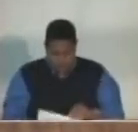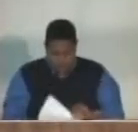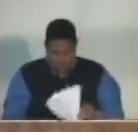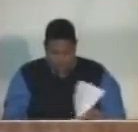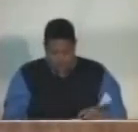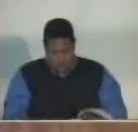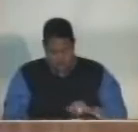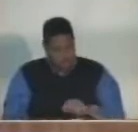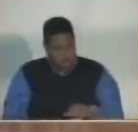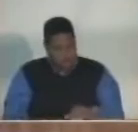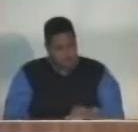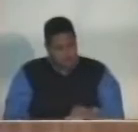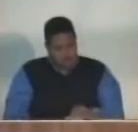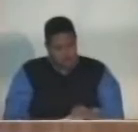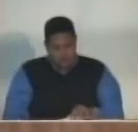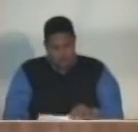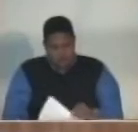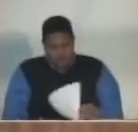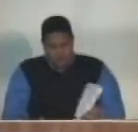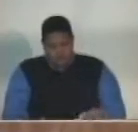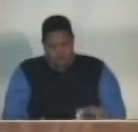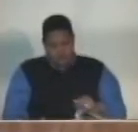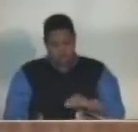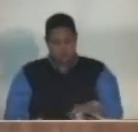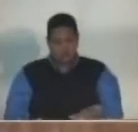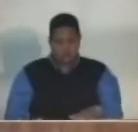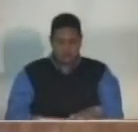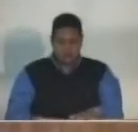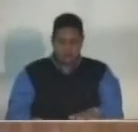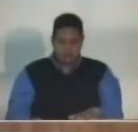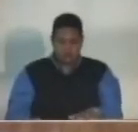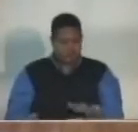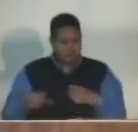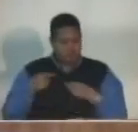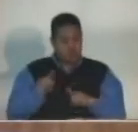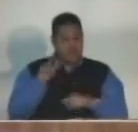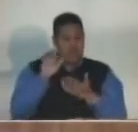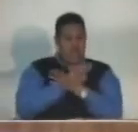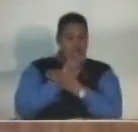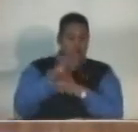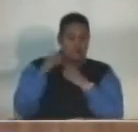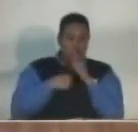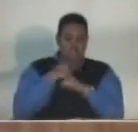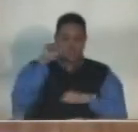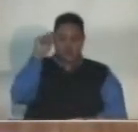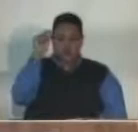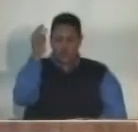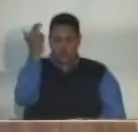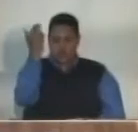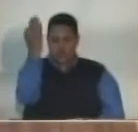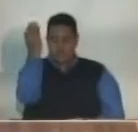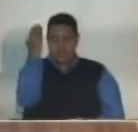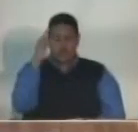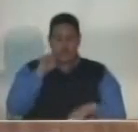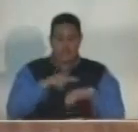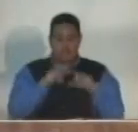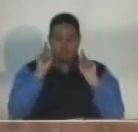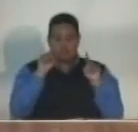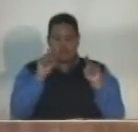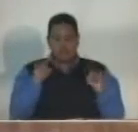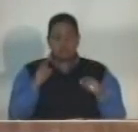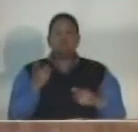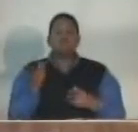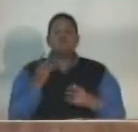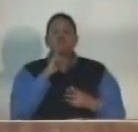During the academic year 2013-14, the national attendance rates were 79.5% for infant